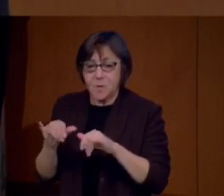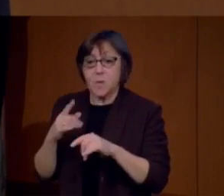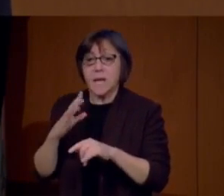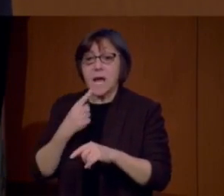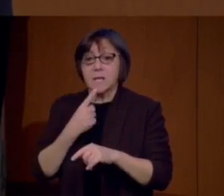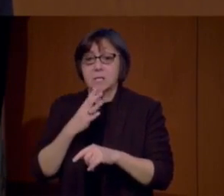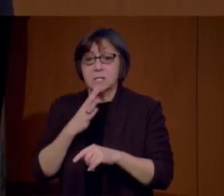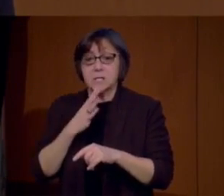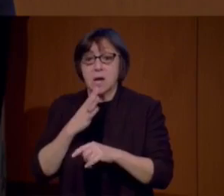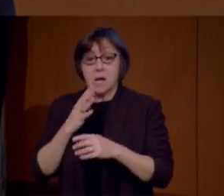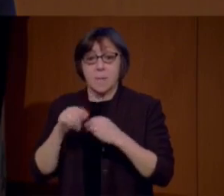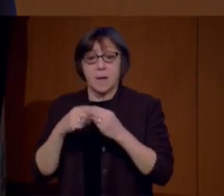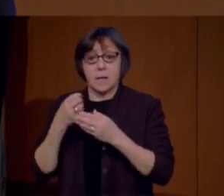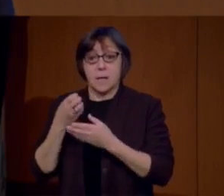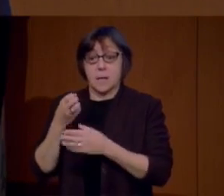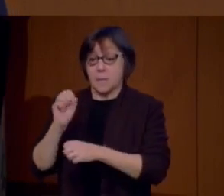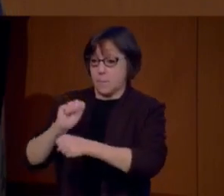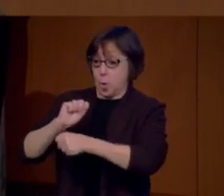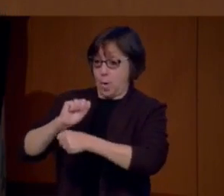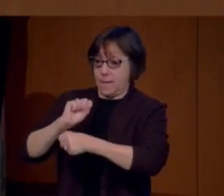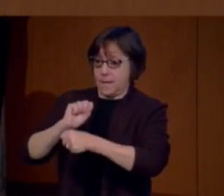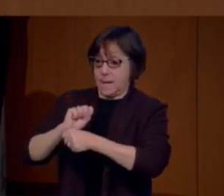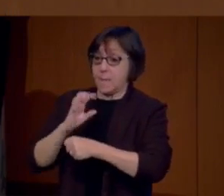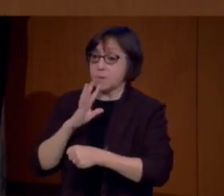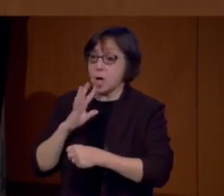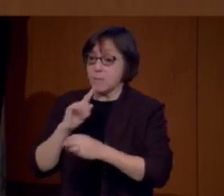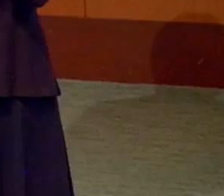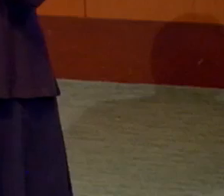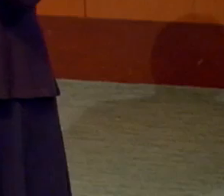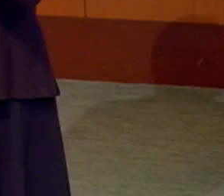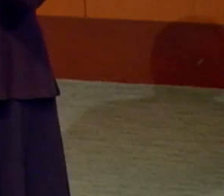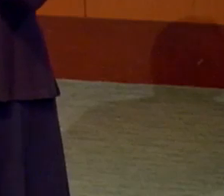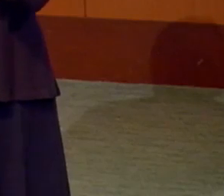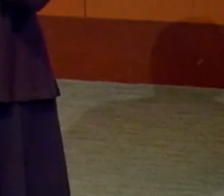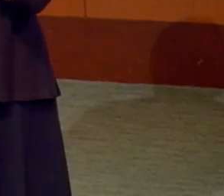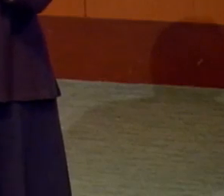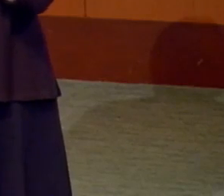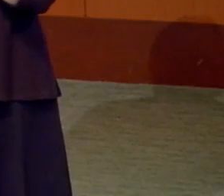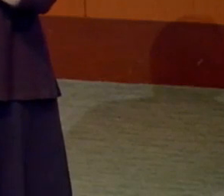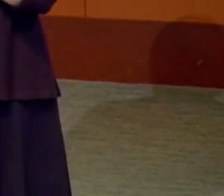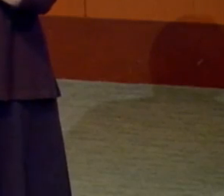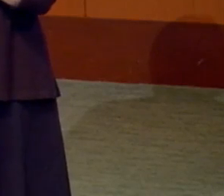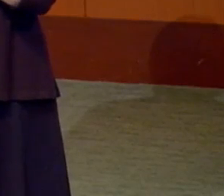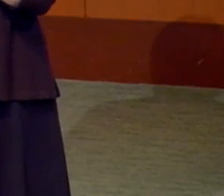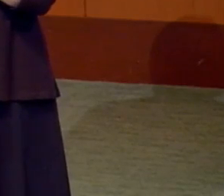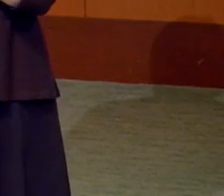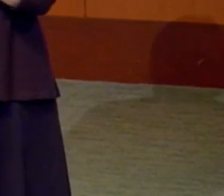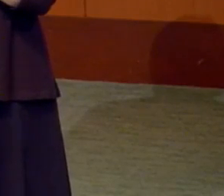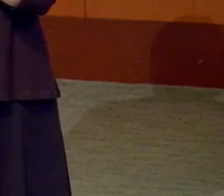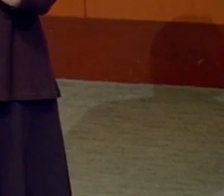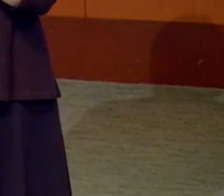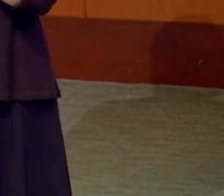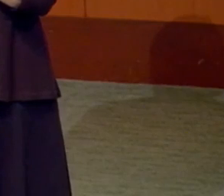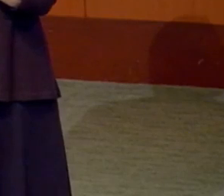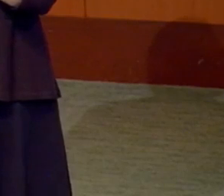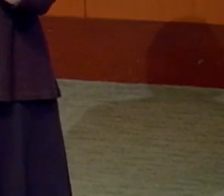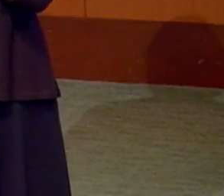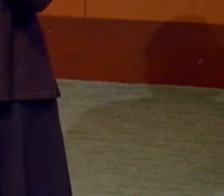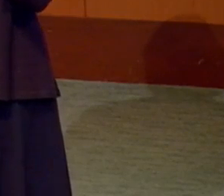employment, understand I'm talking about competitive integrated employment. Now, you'll hear that phrase a lot, competitive integrated